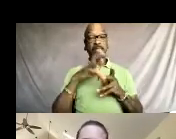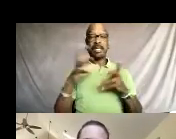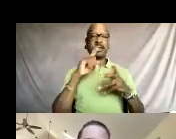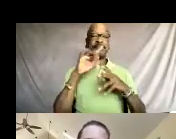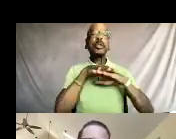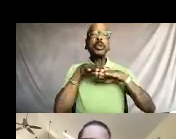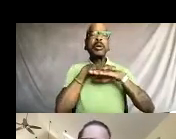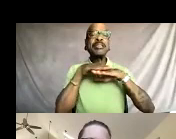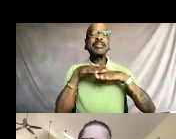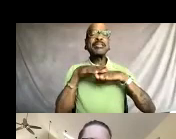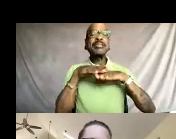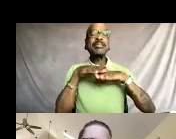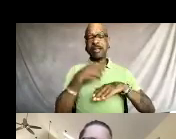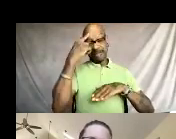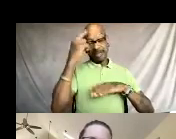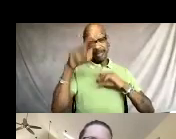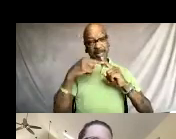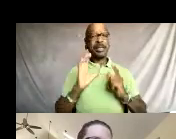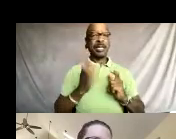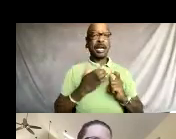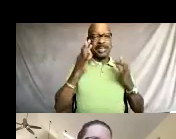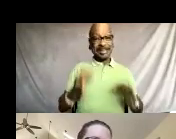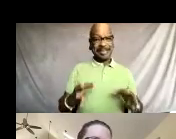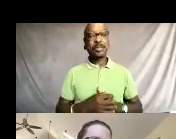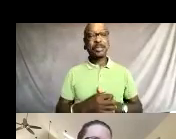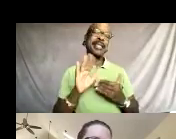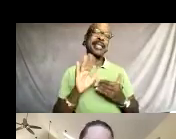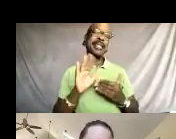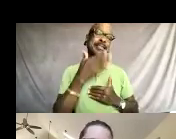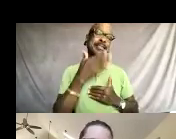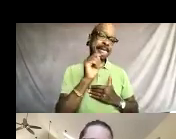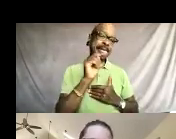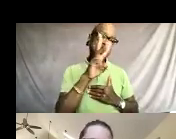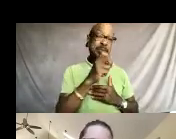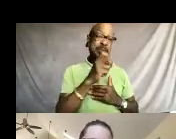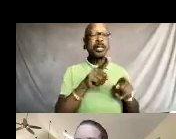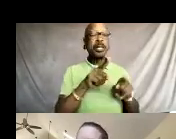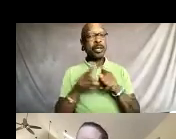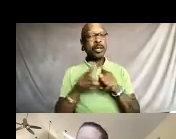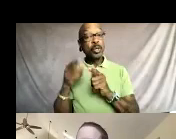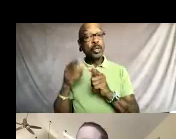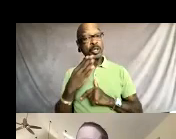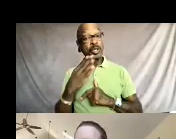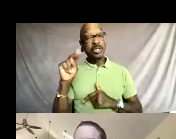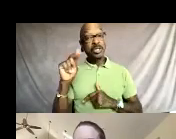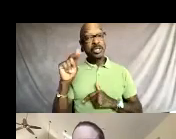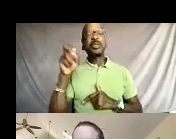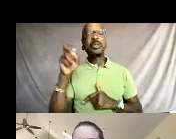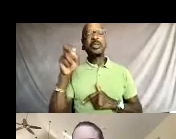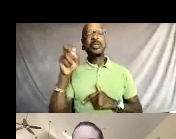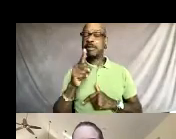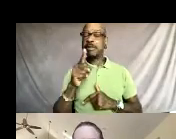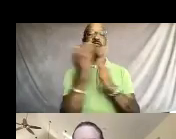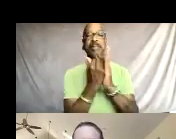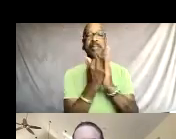decisions. So maybe that's the bad news, but it's also the good news. There really is no formula.